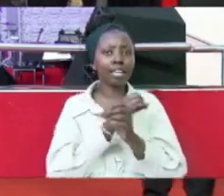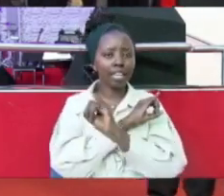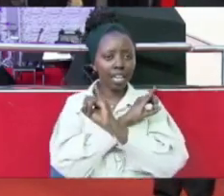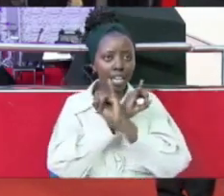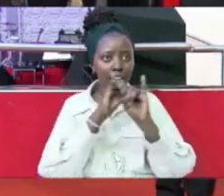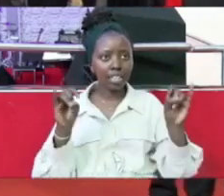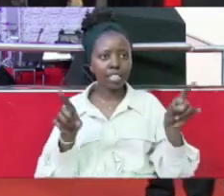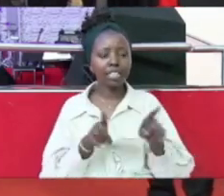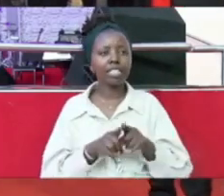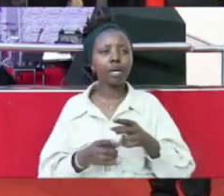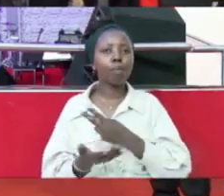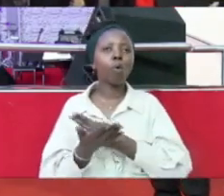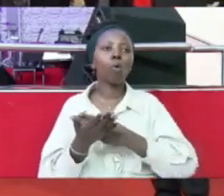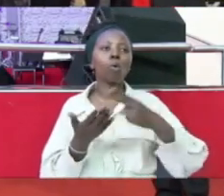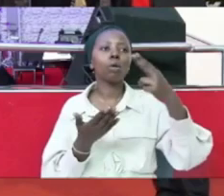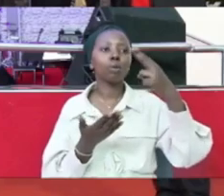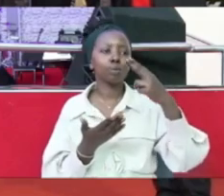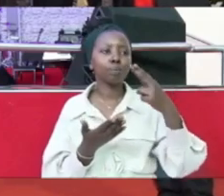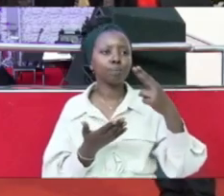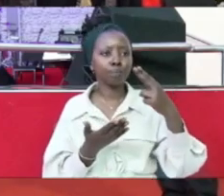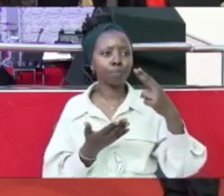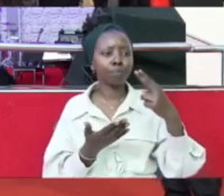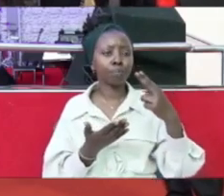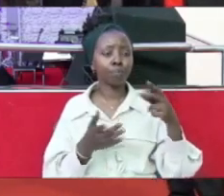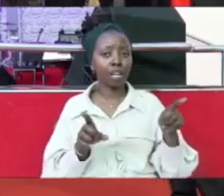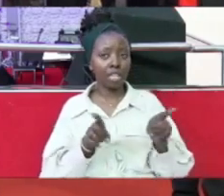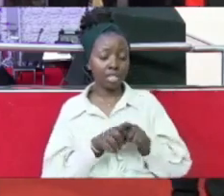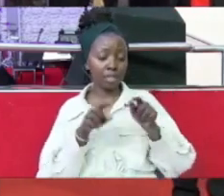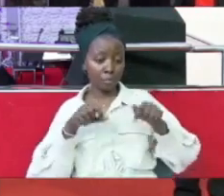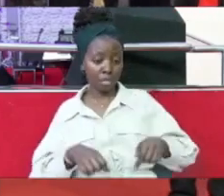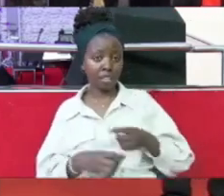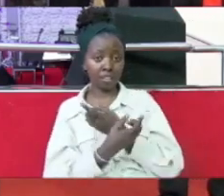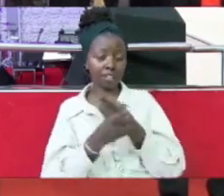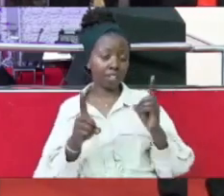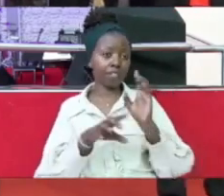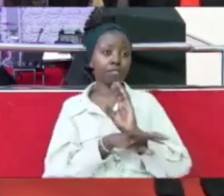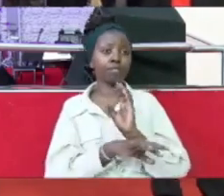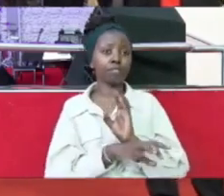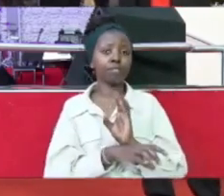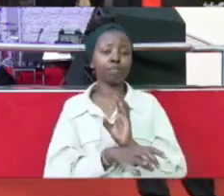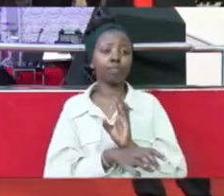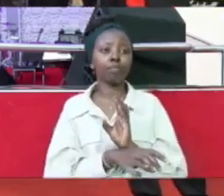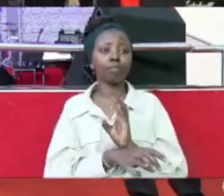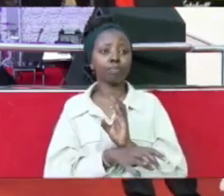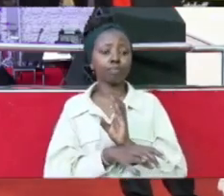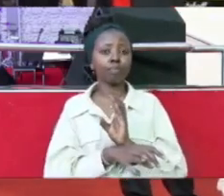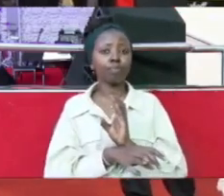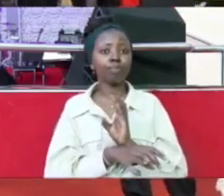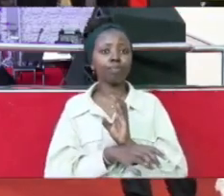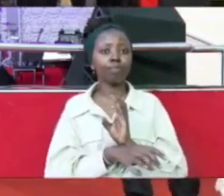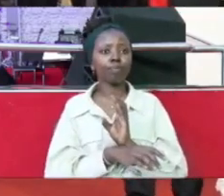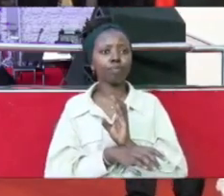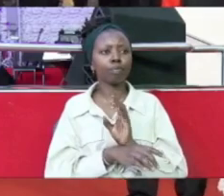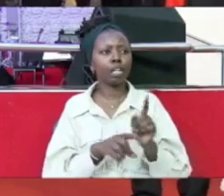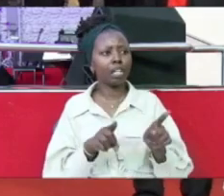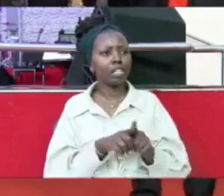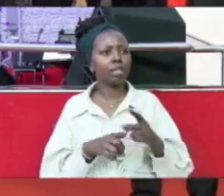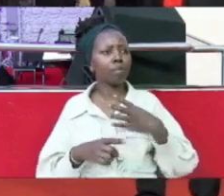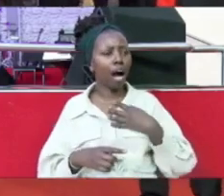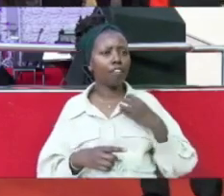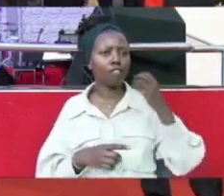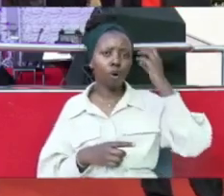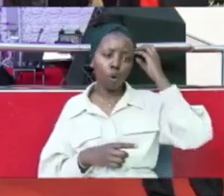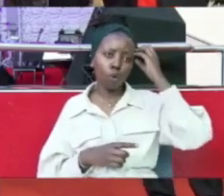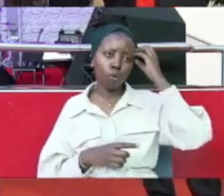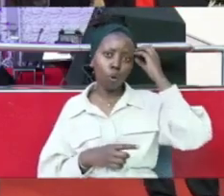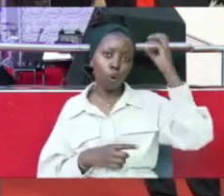shirika zetu za kinyumbani. But also here in DCIKZ, lakini pia katika kanisa hili letu la DCIKZ, we also have opportunities.